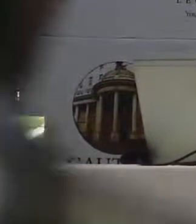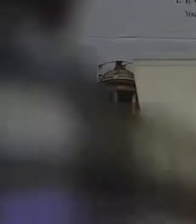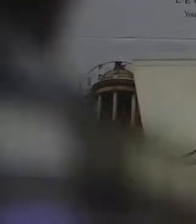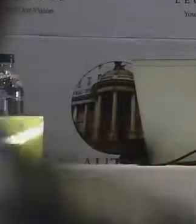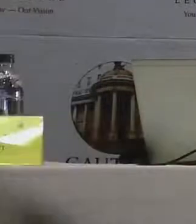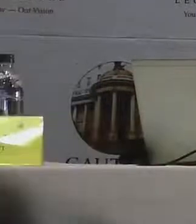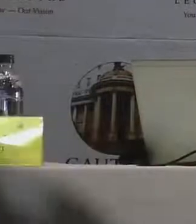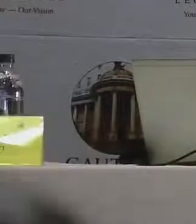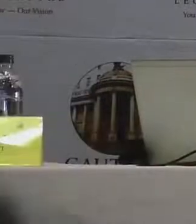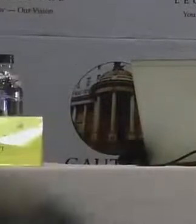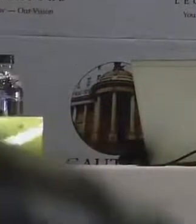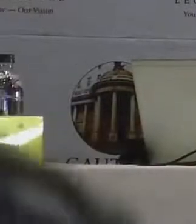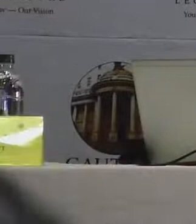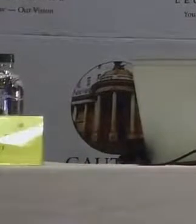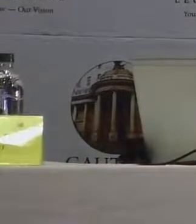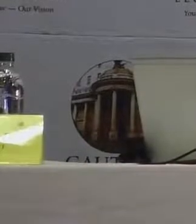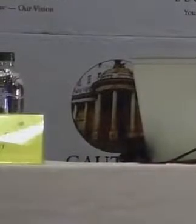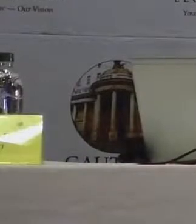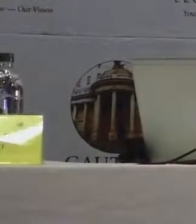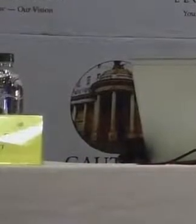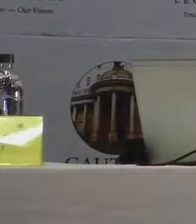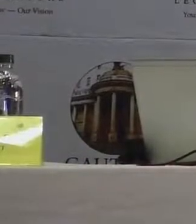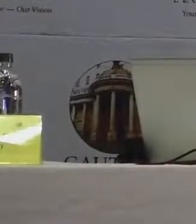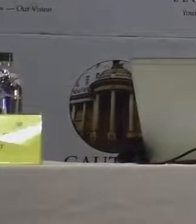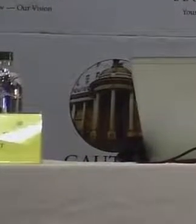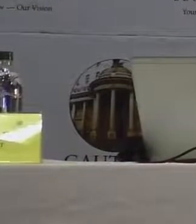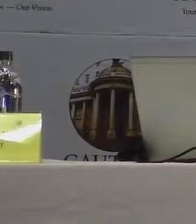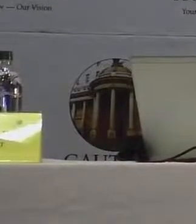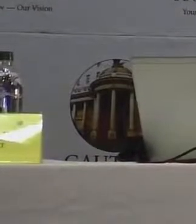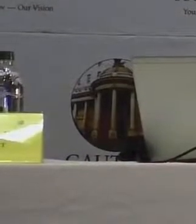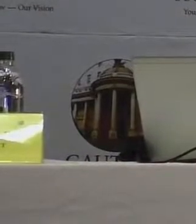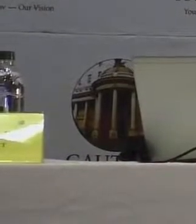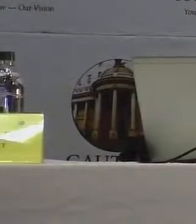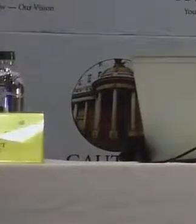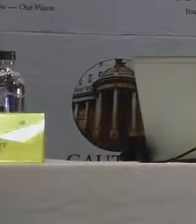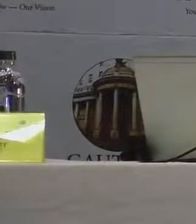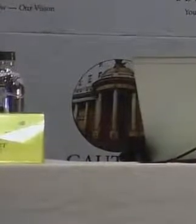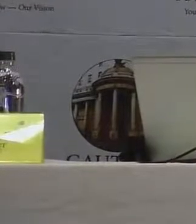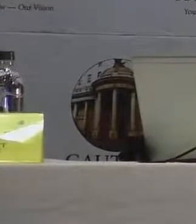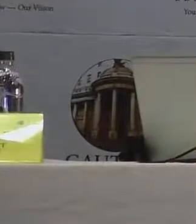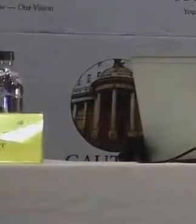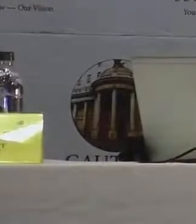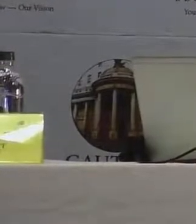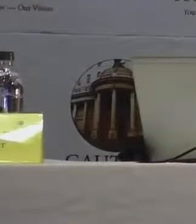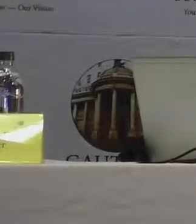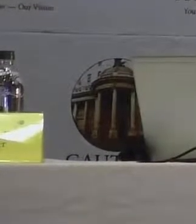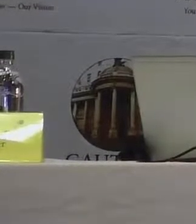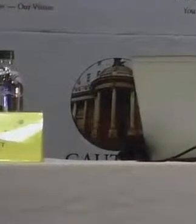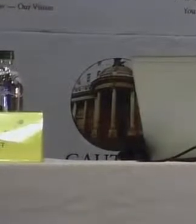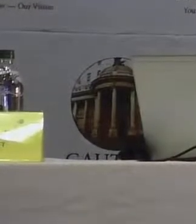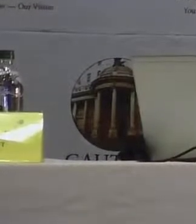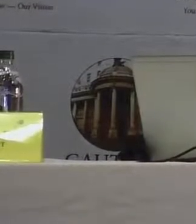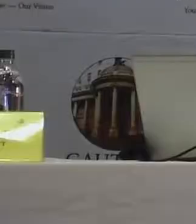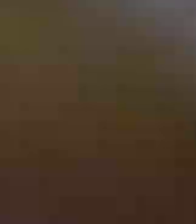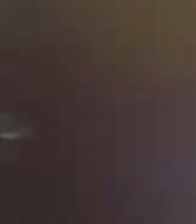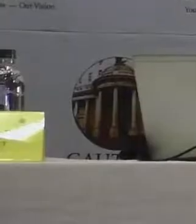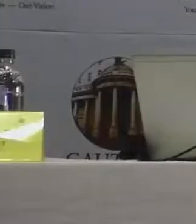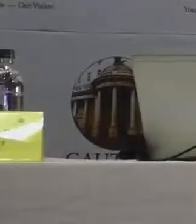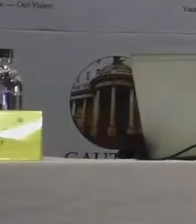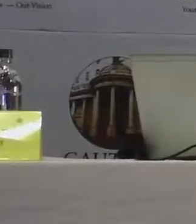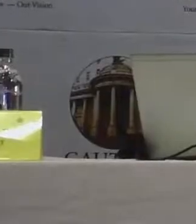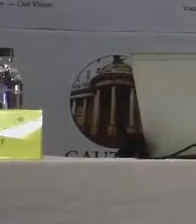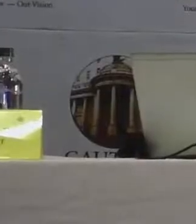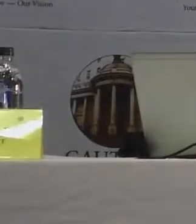well as to receive a report from the research section, and then also to enable